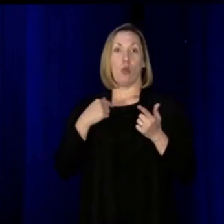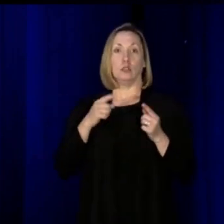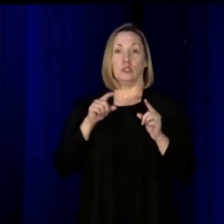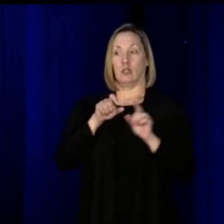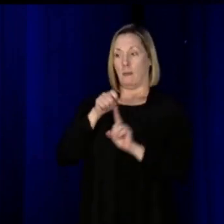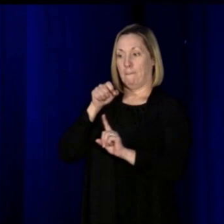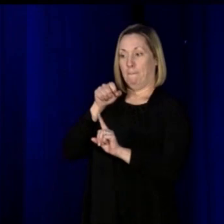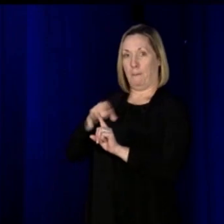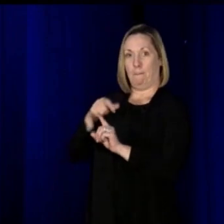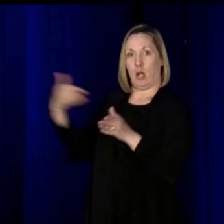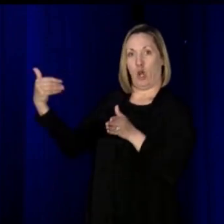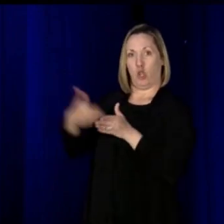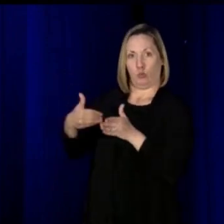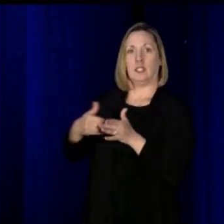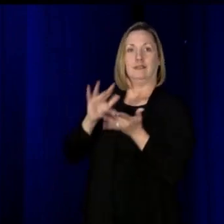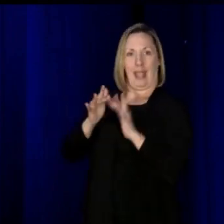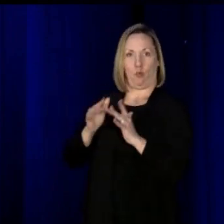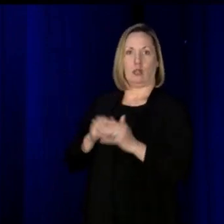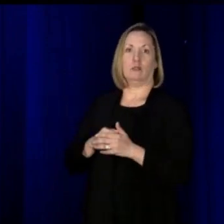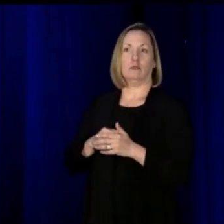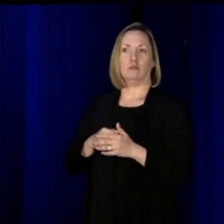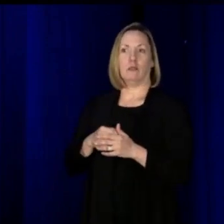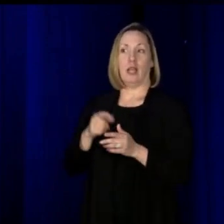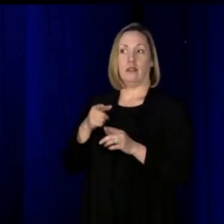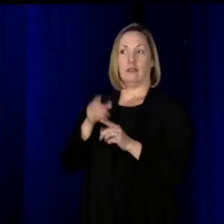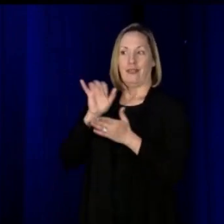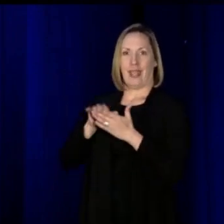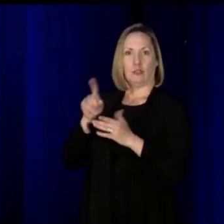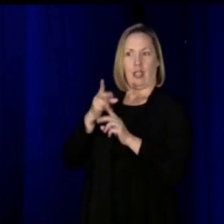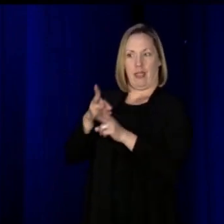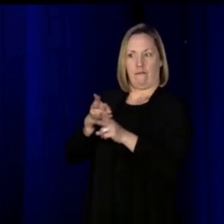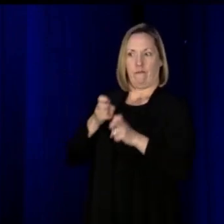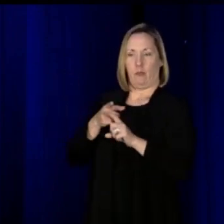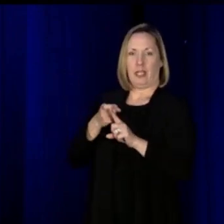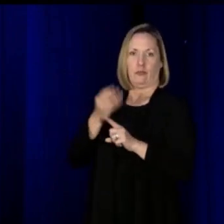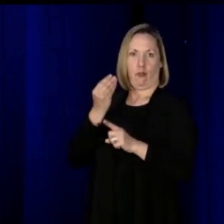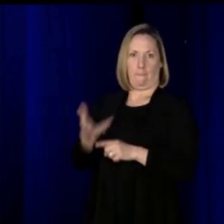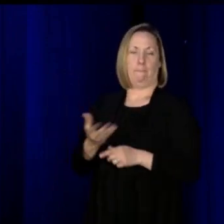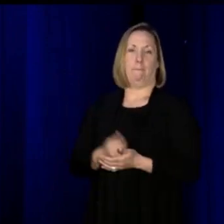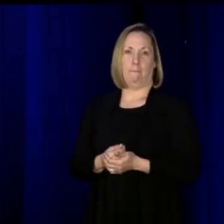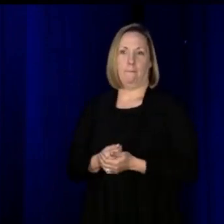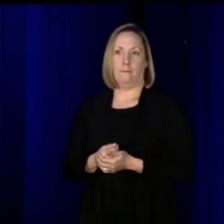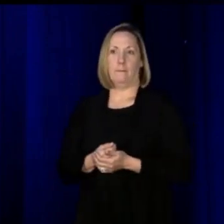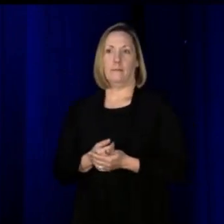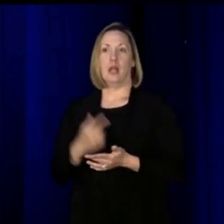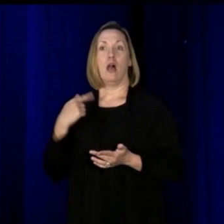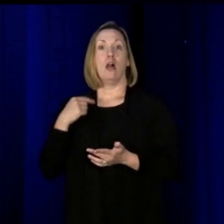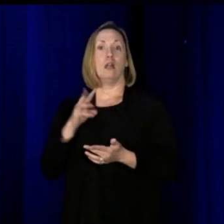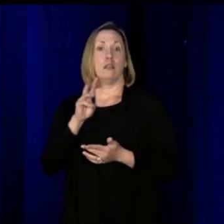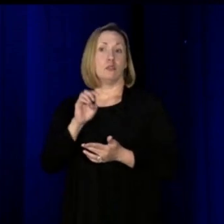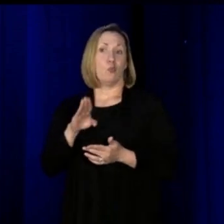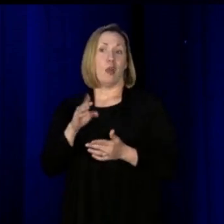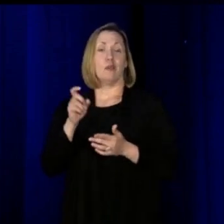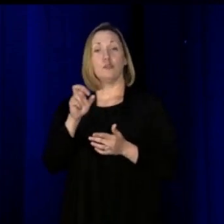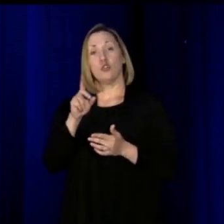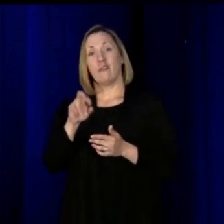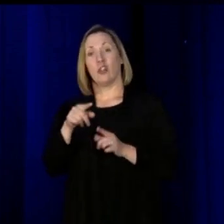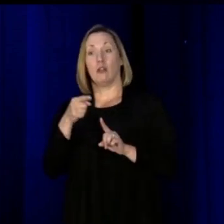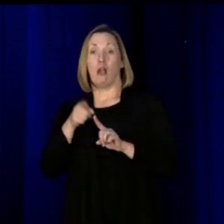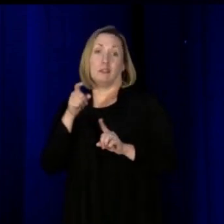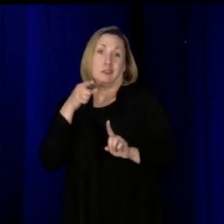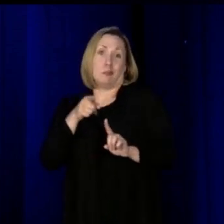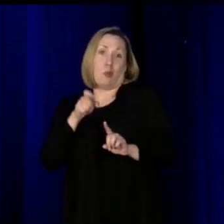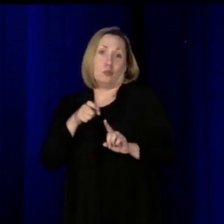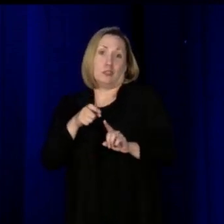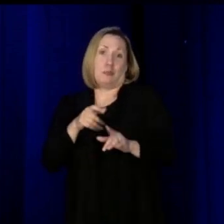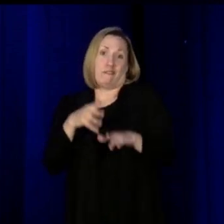network, and you will get the information from there. These web servers are are improved to deliver